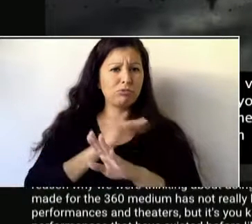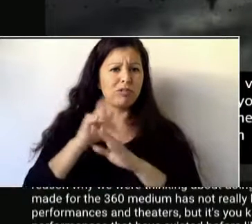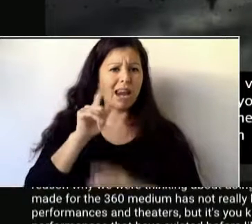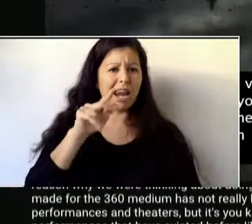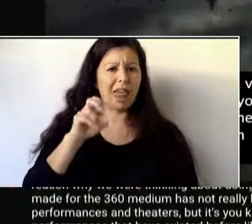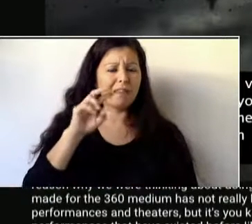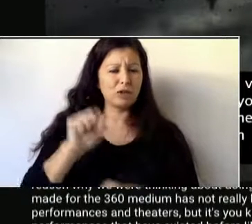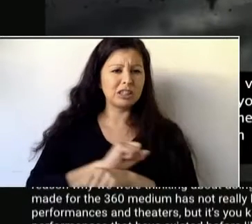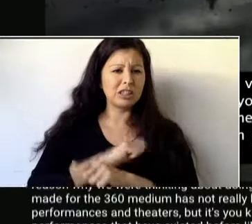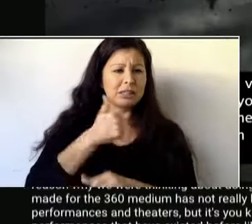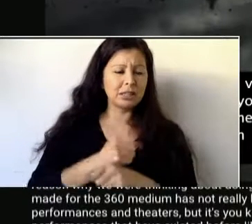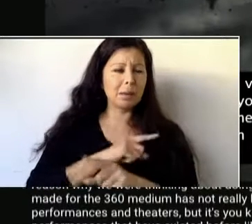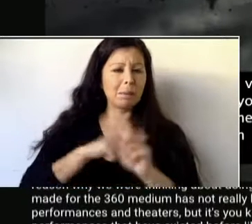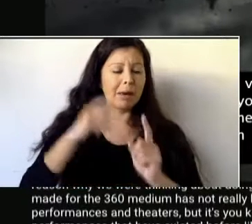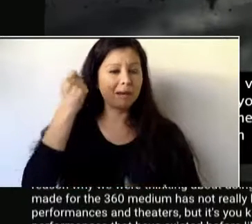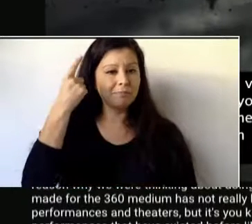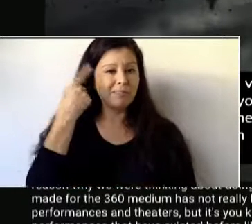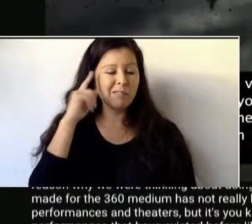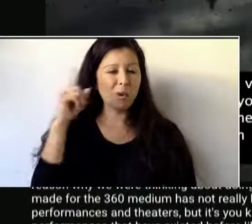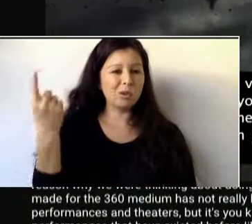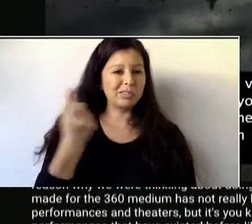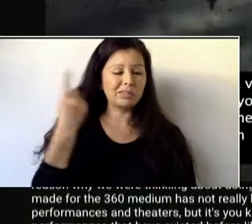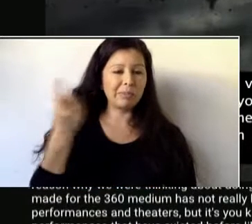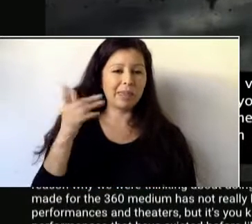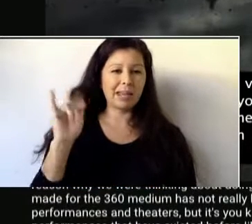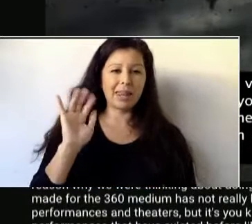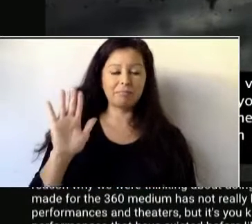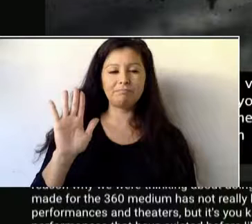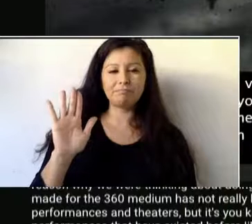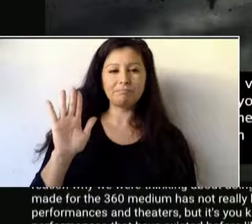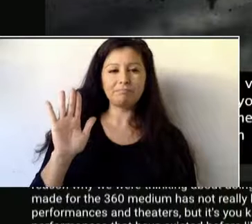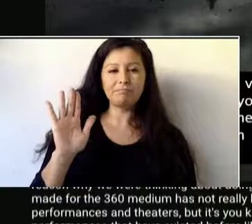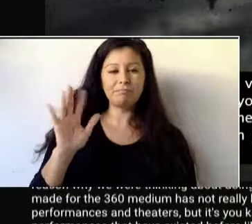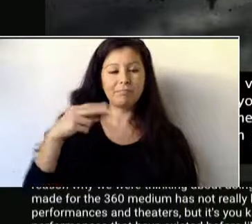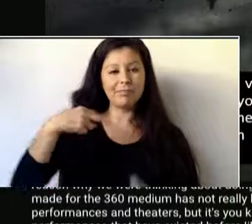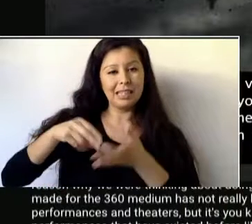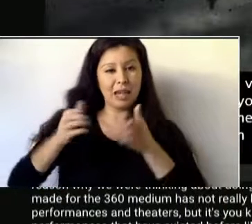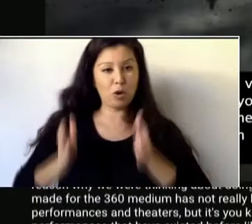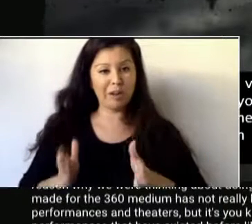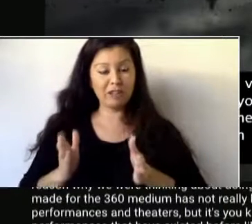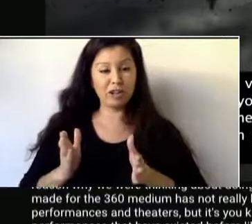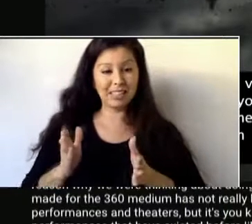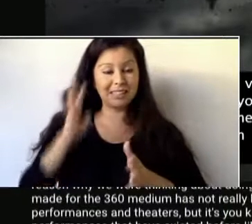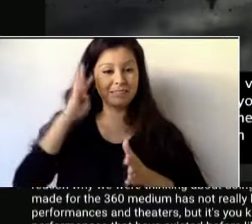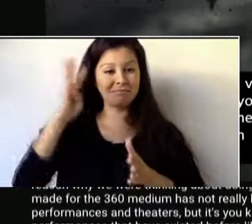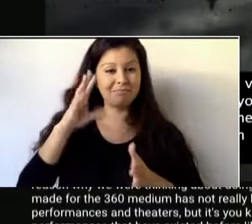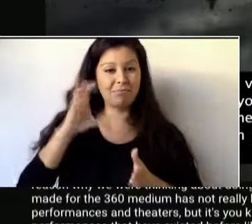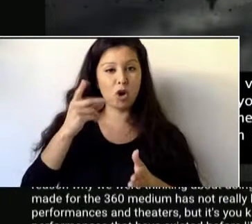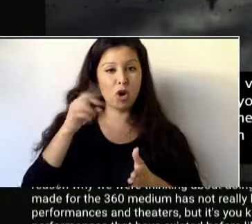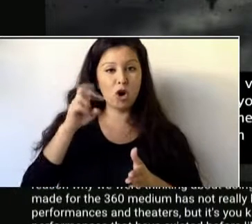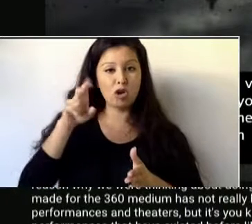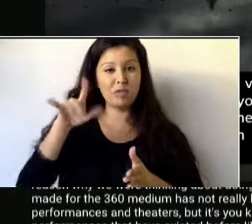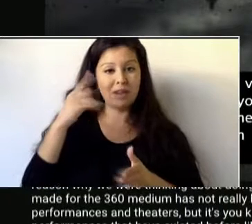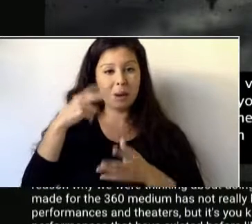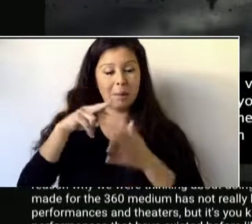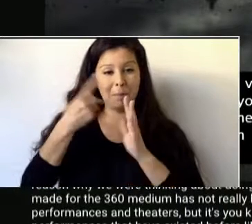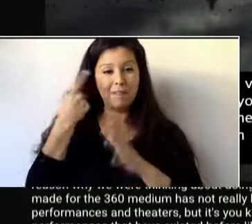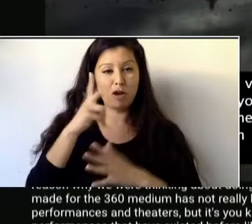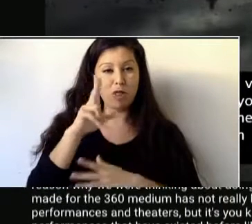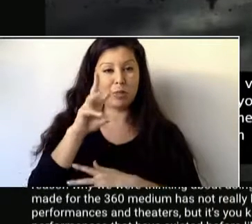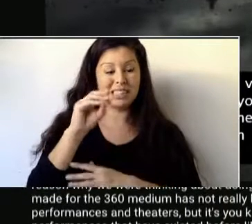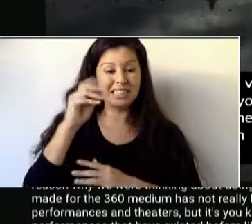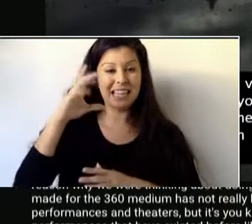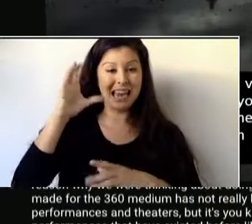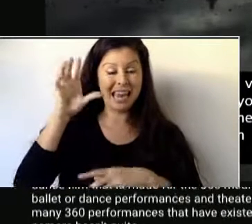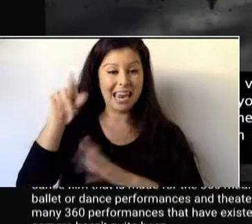stage setting, but for something where the choreography was meant for a 360 camera hasn't quite